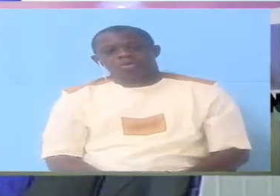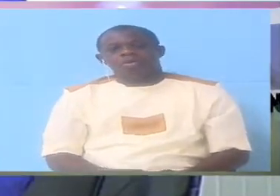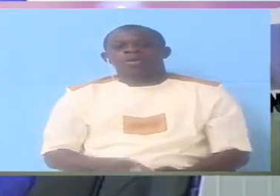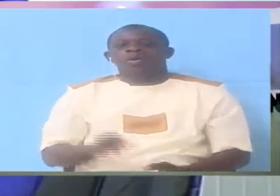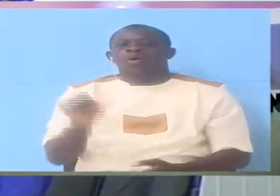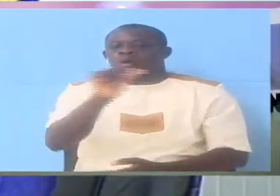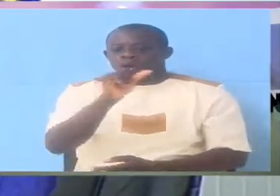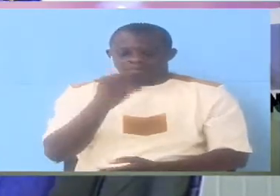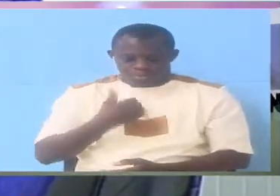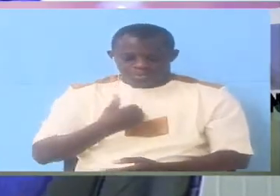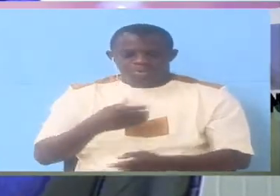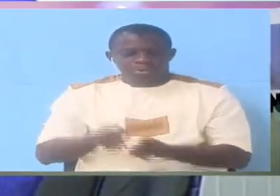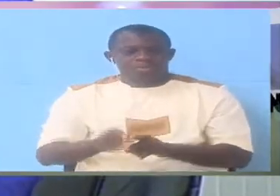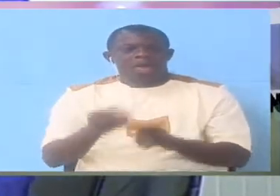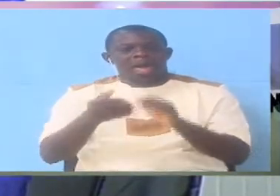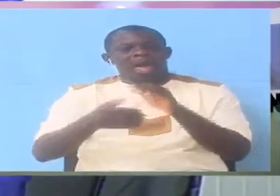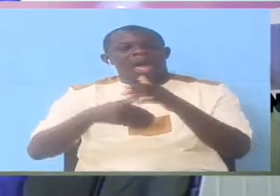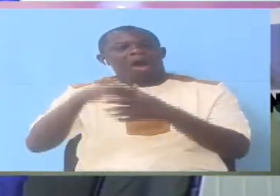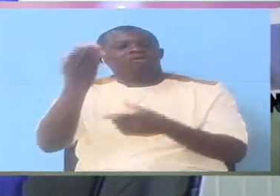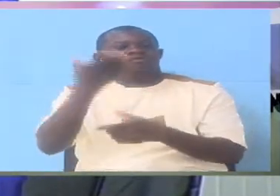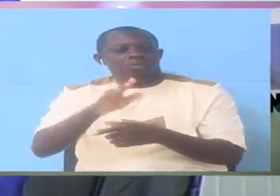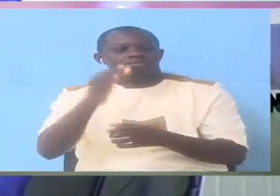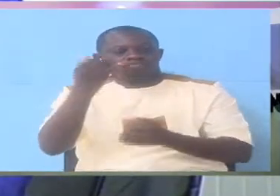Some alighted in front.